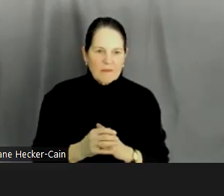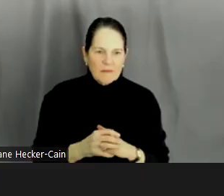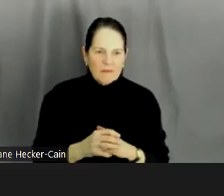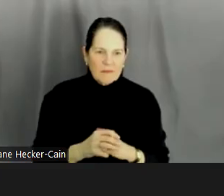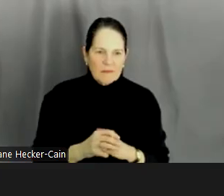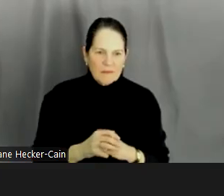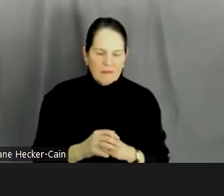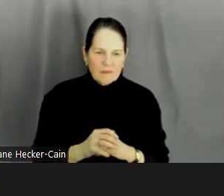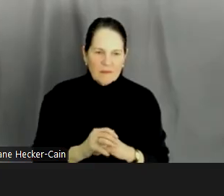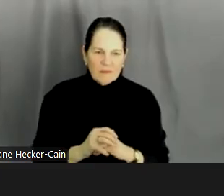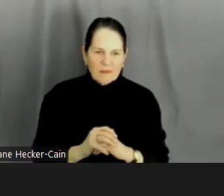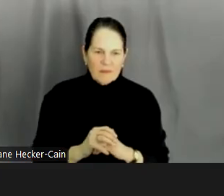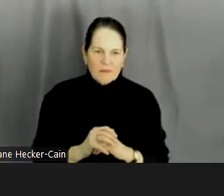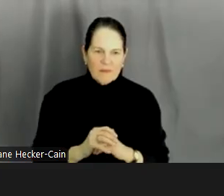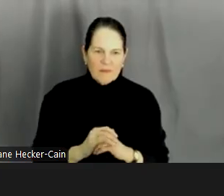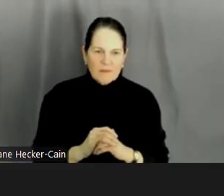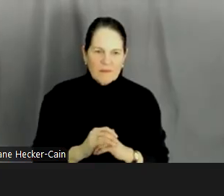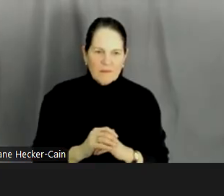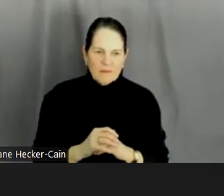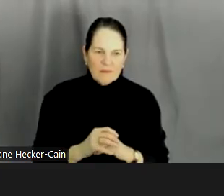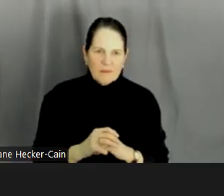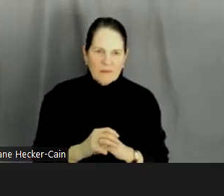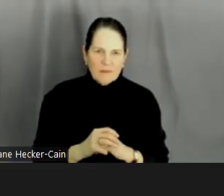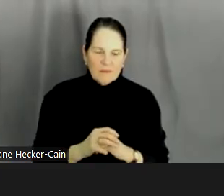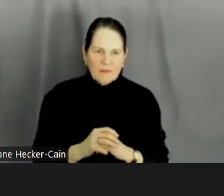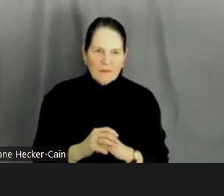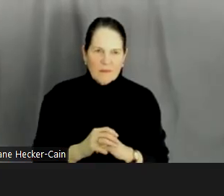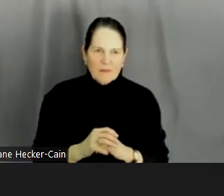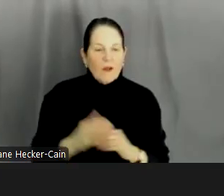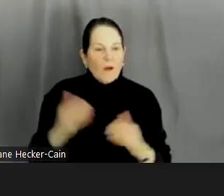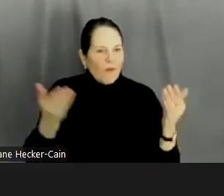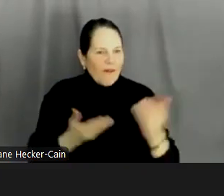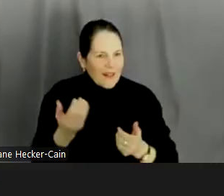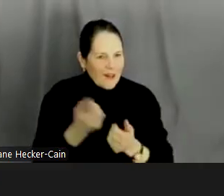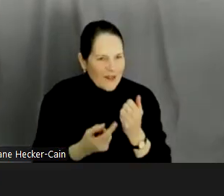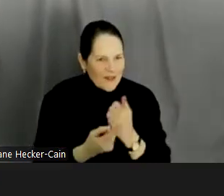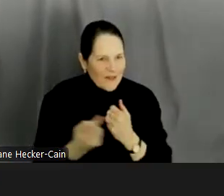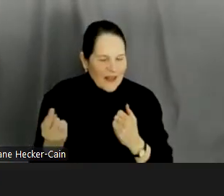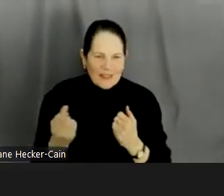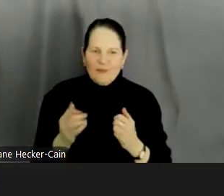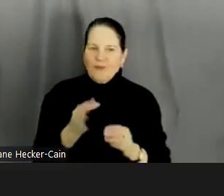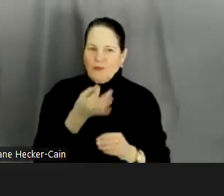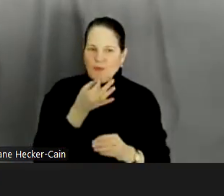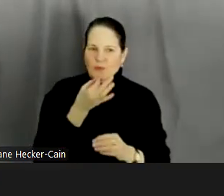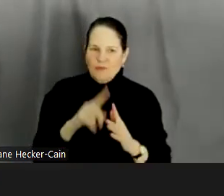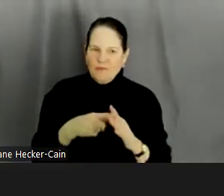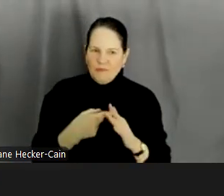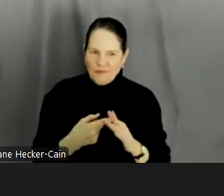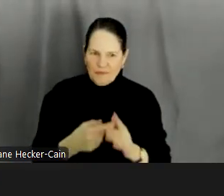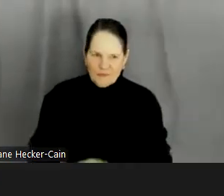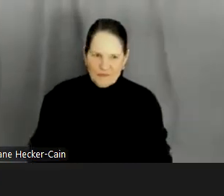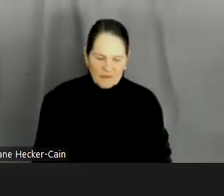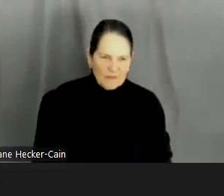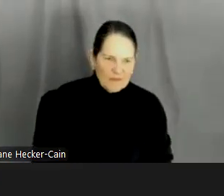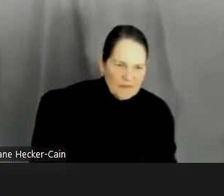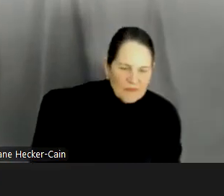country, yeah. Some people get, they don't care. Welcome, everyone. We're about to get started here. I say gonna go